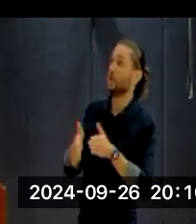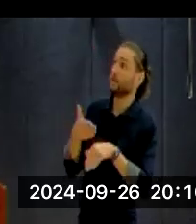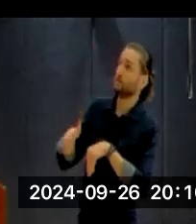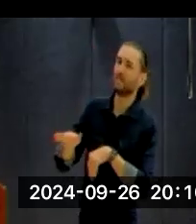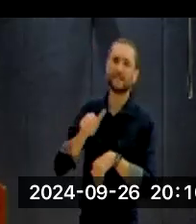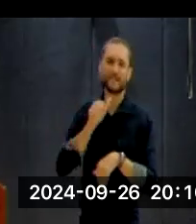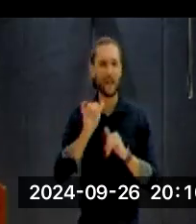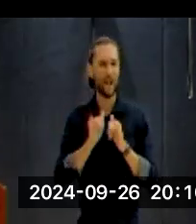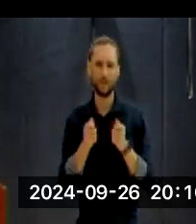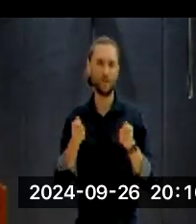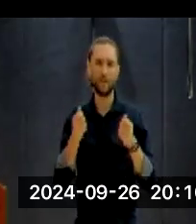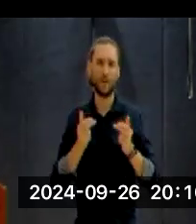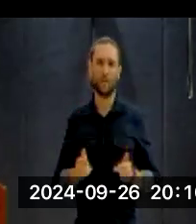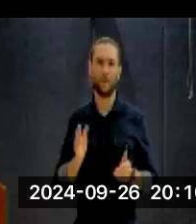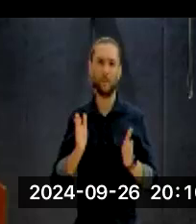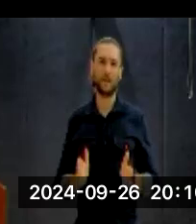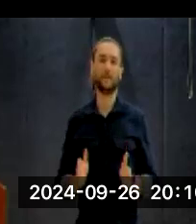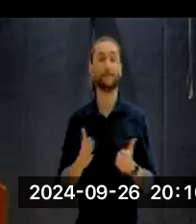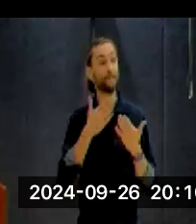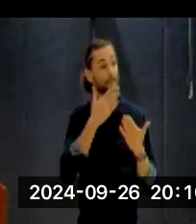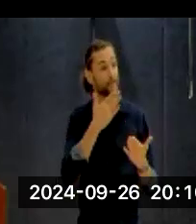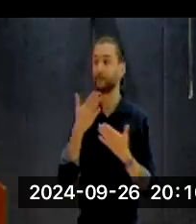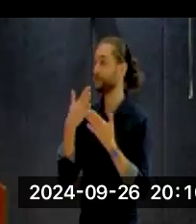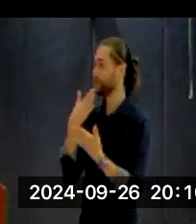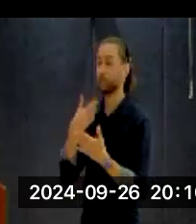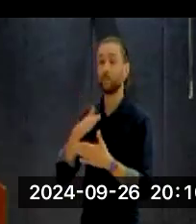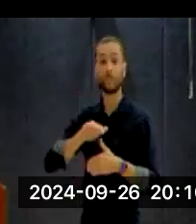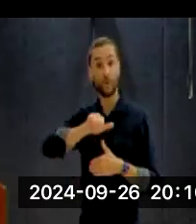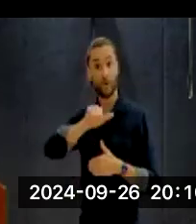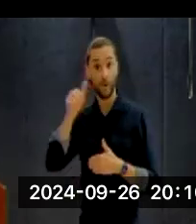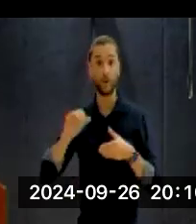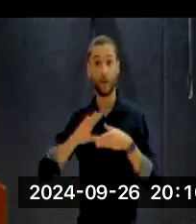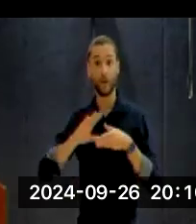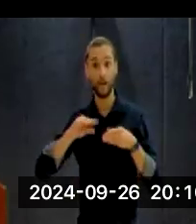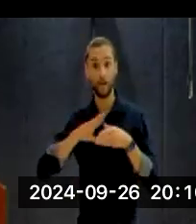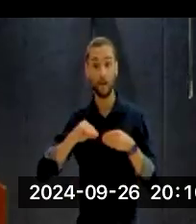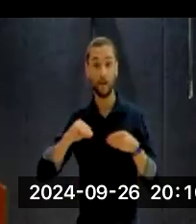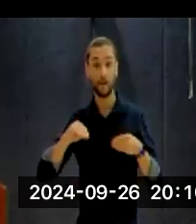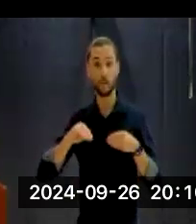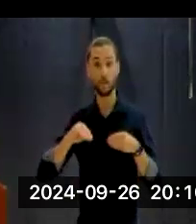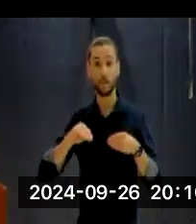you. Thank you. Anyone else? Okay.